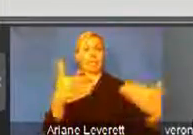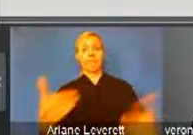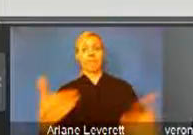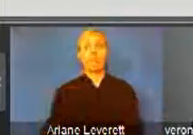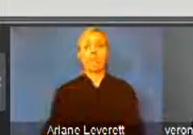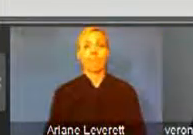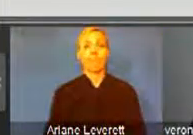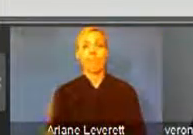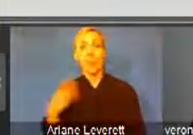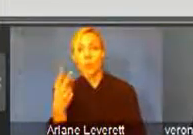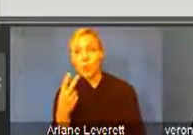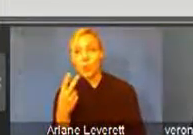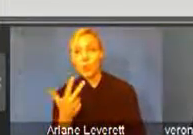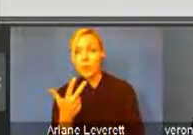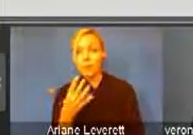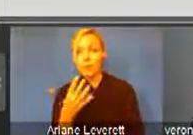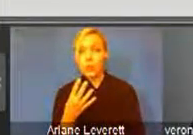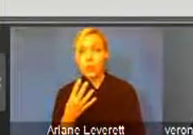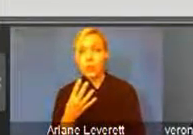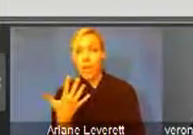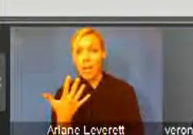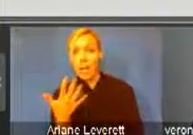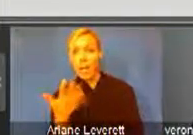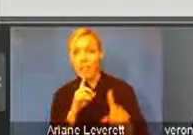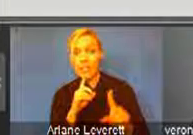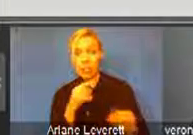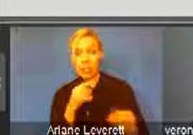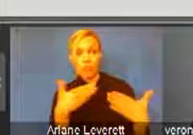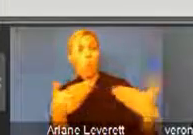2 persons, 3, 4 have already answered.